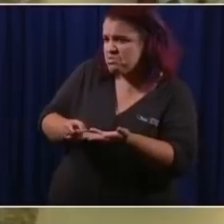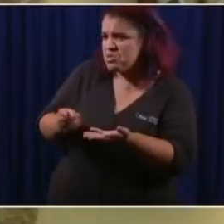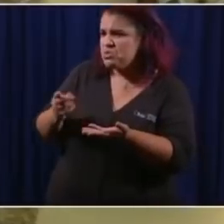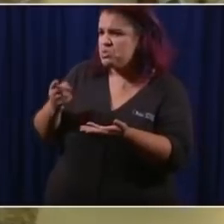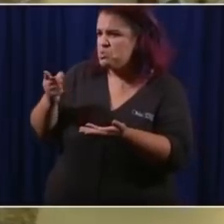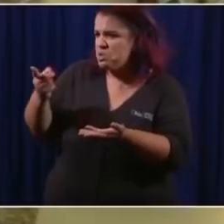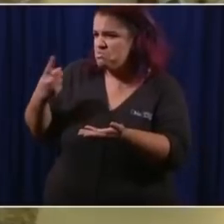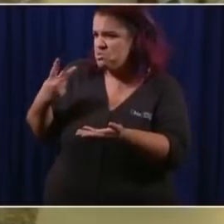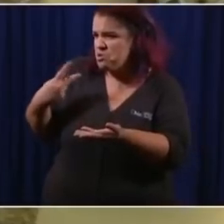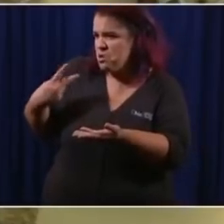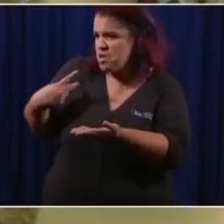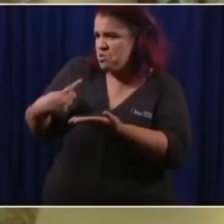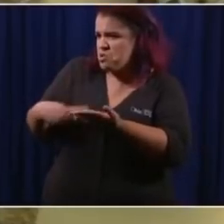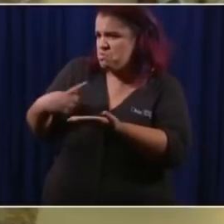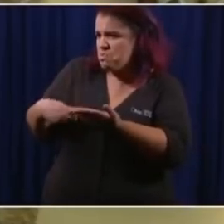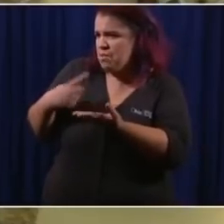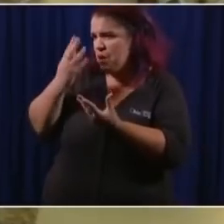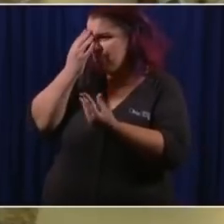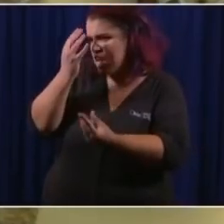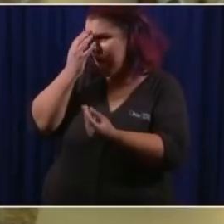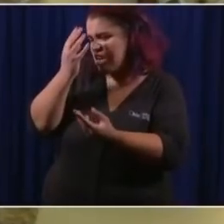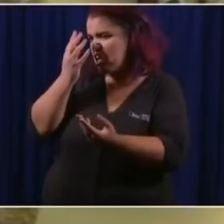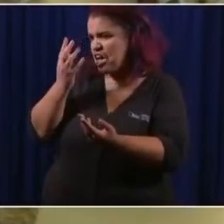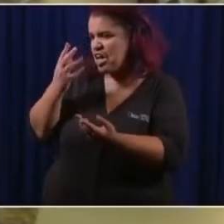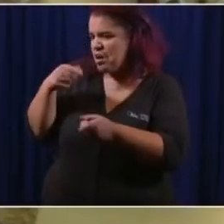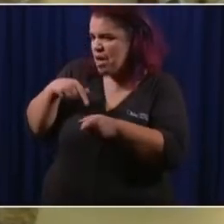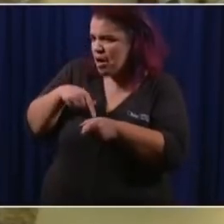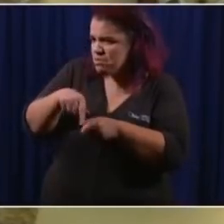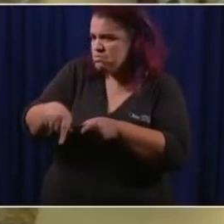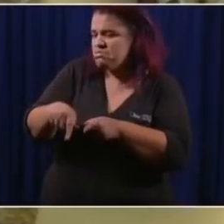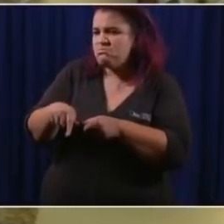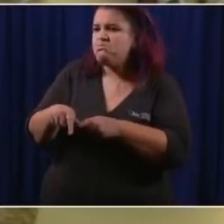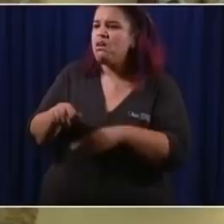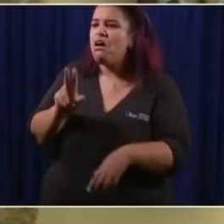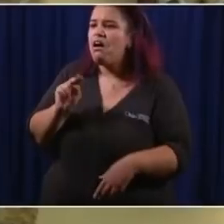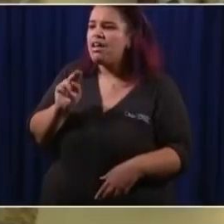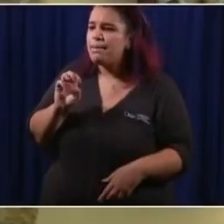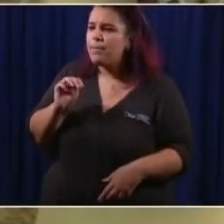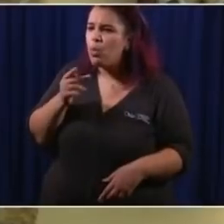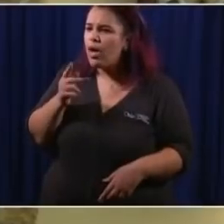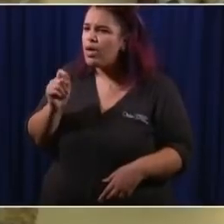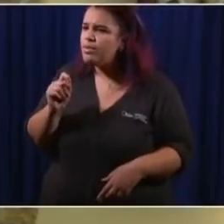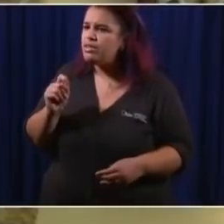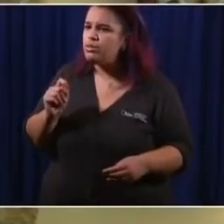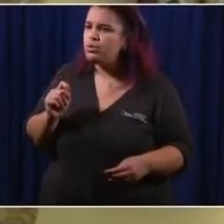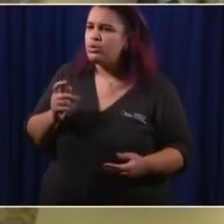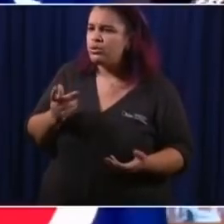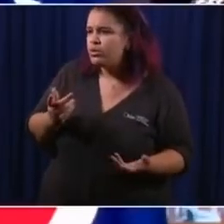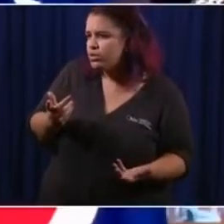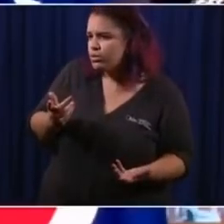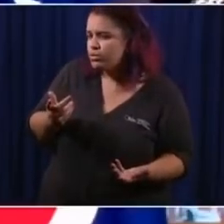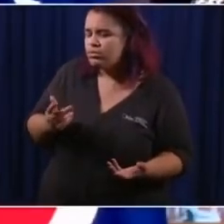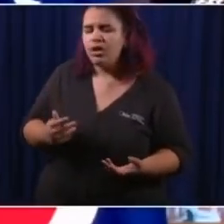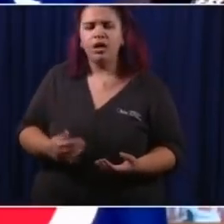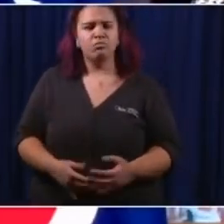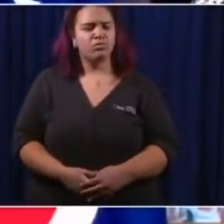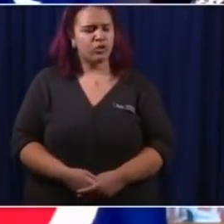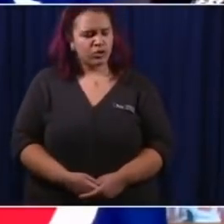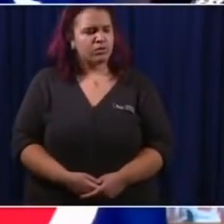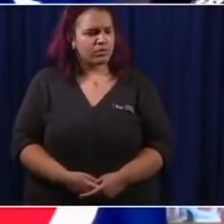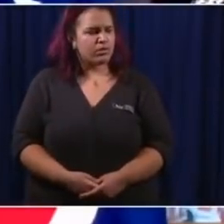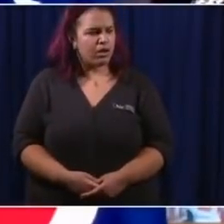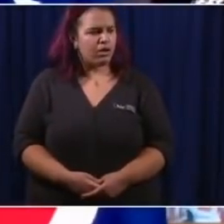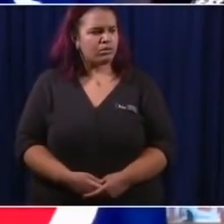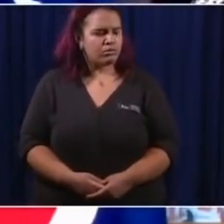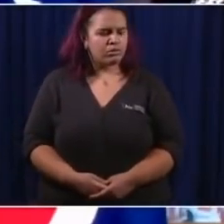me today in regard to unemployment and other things, but sure. Look, this